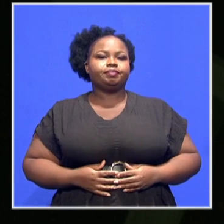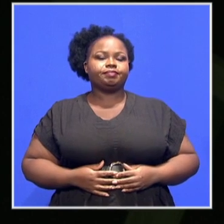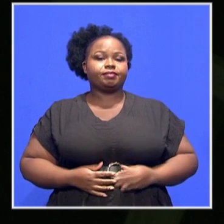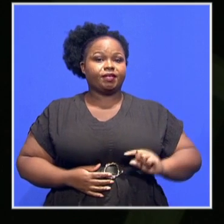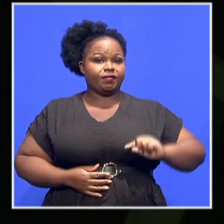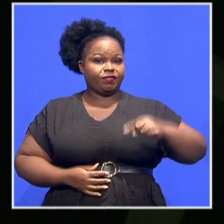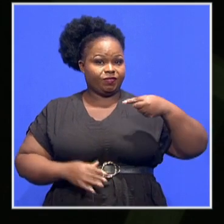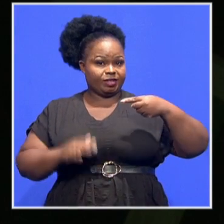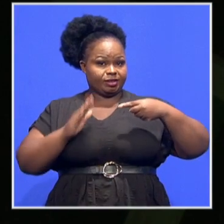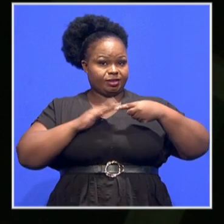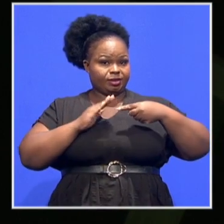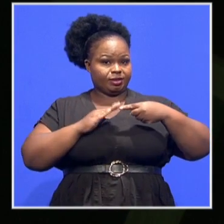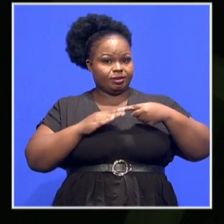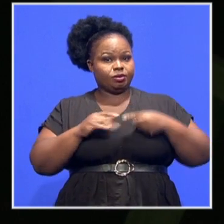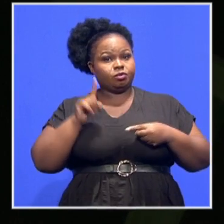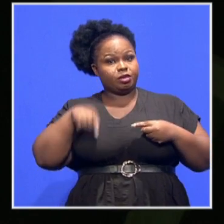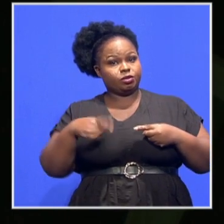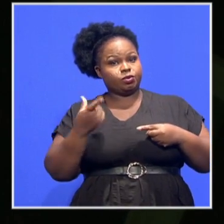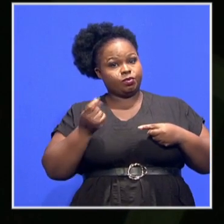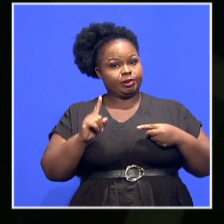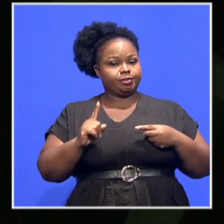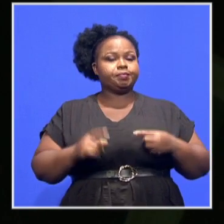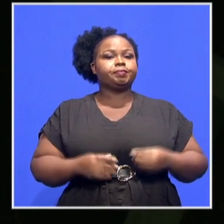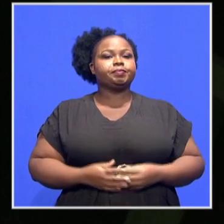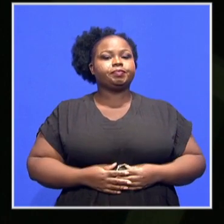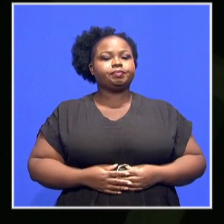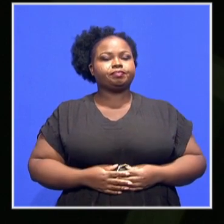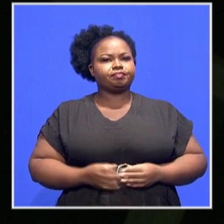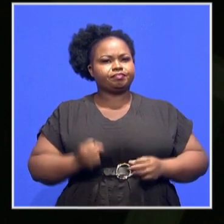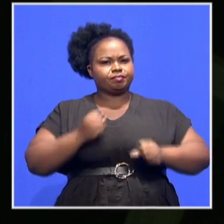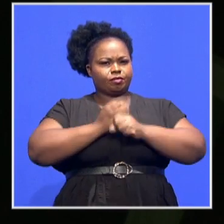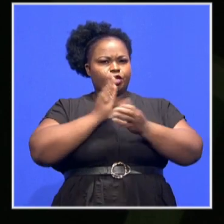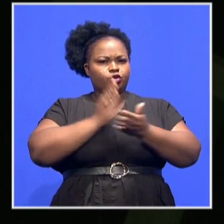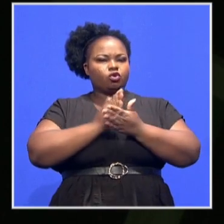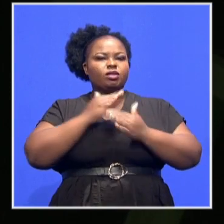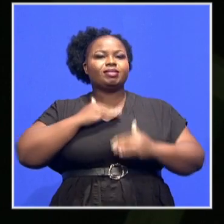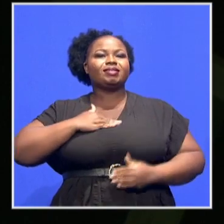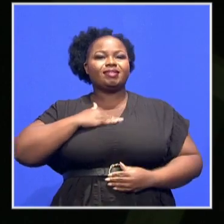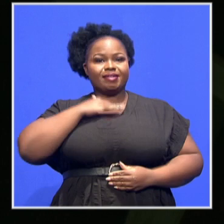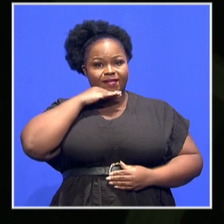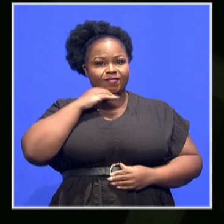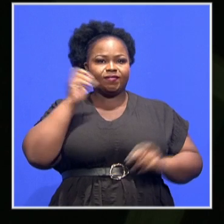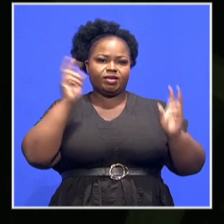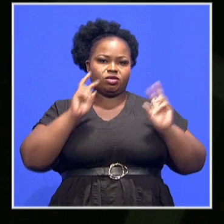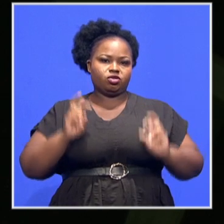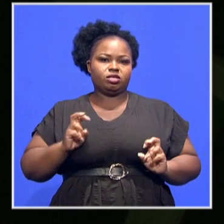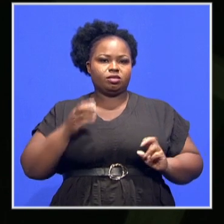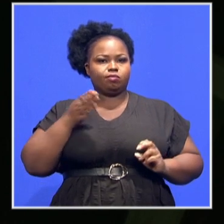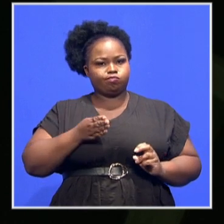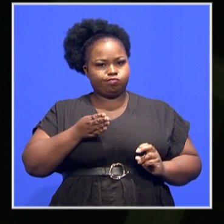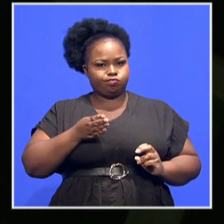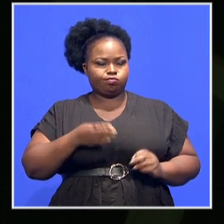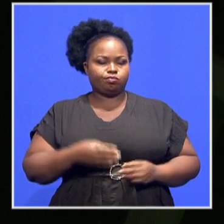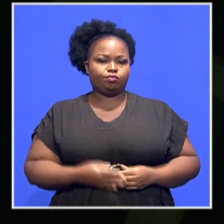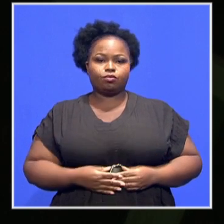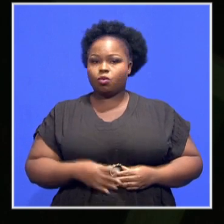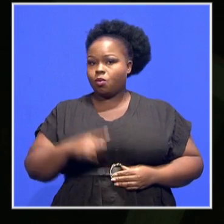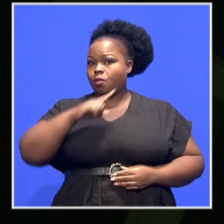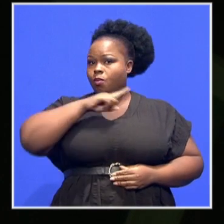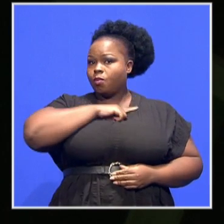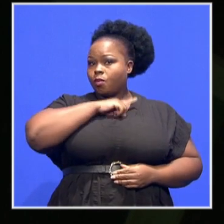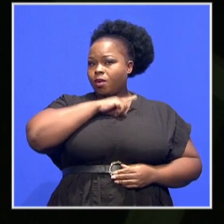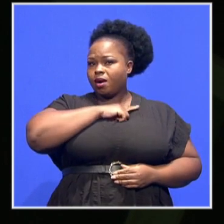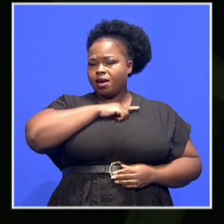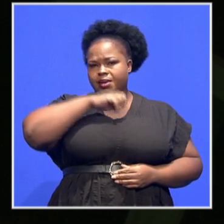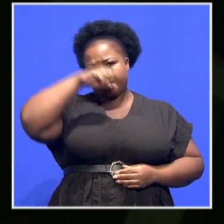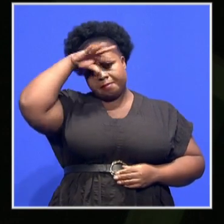Firstly, we need to achieve a secure supply of electricity, because mining,